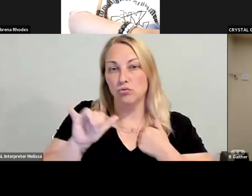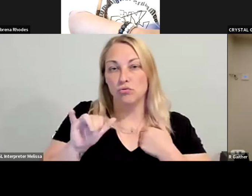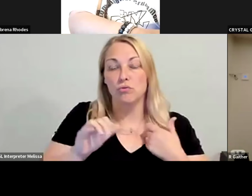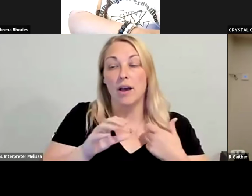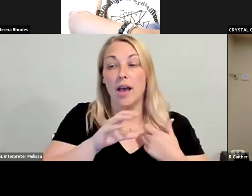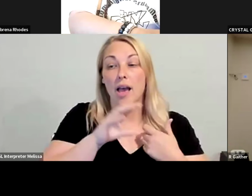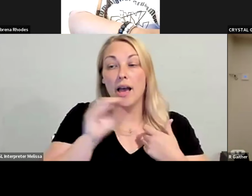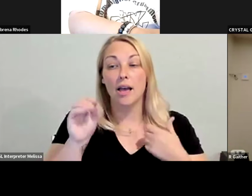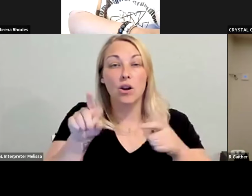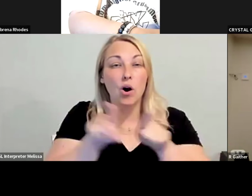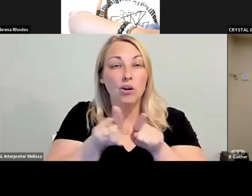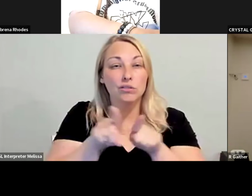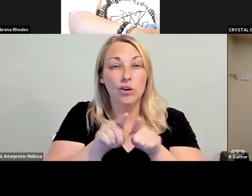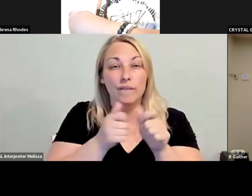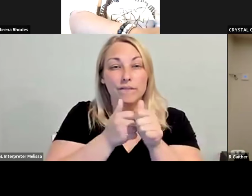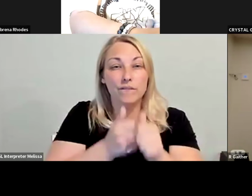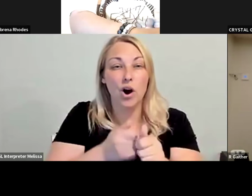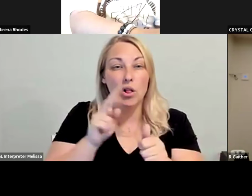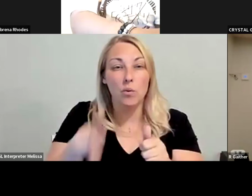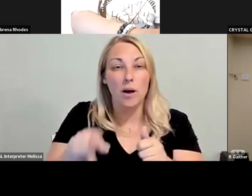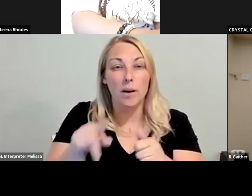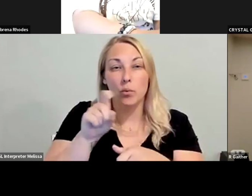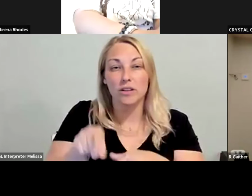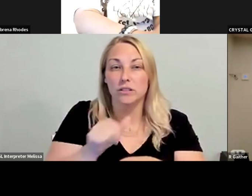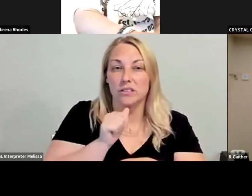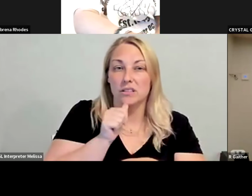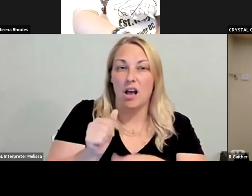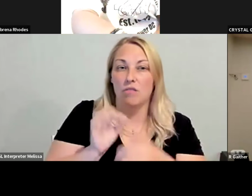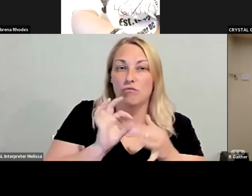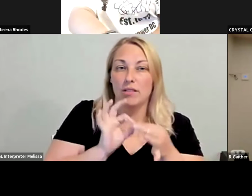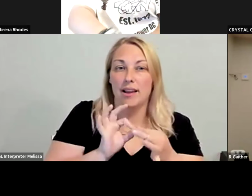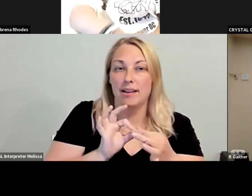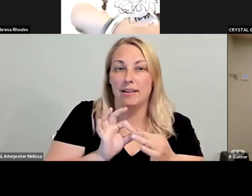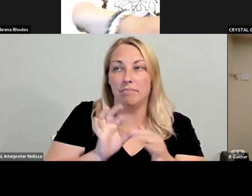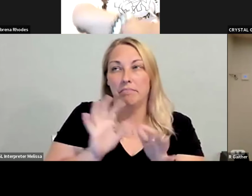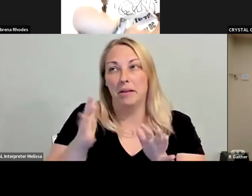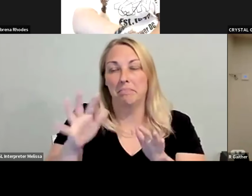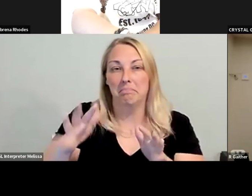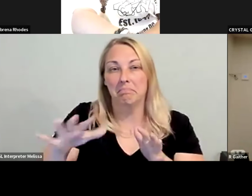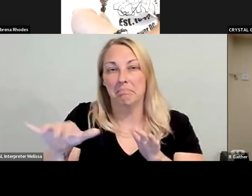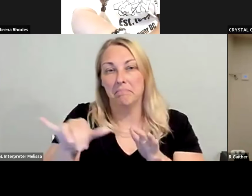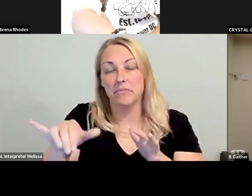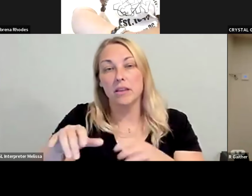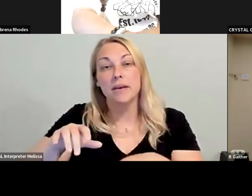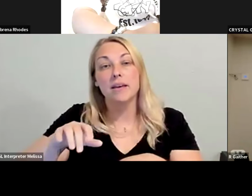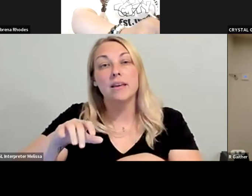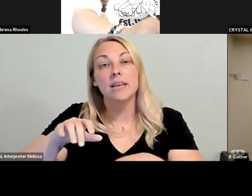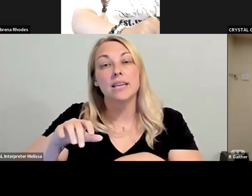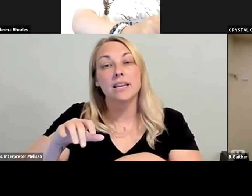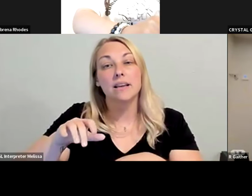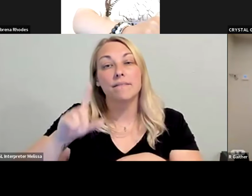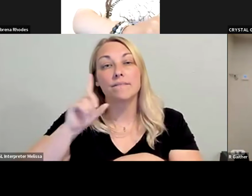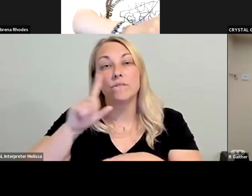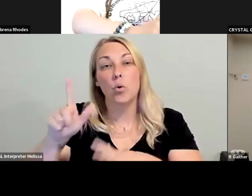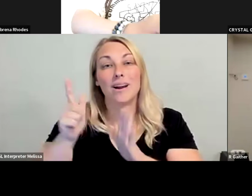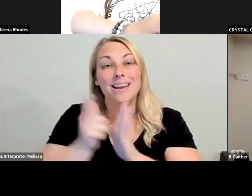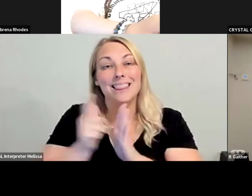just a follow-on question, kind of unrelated, but still in the same vein. Sure. When it comes to illegal